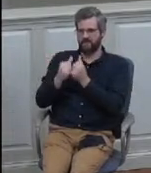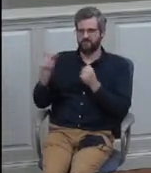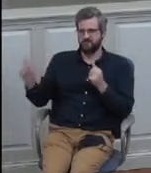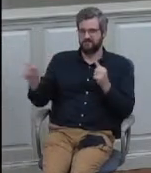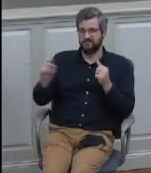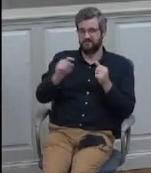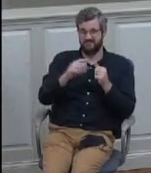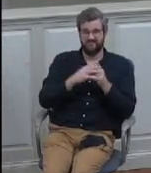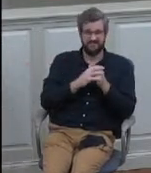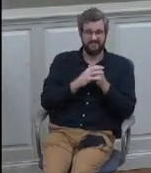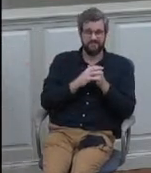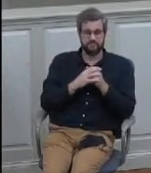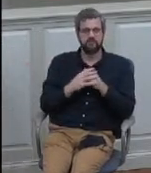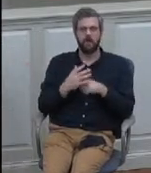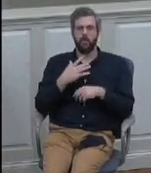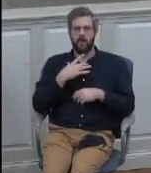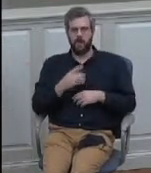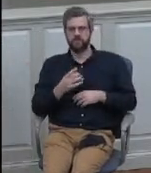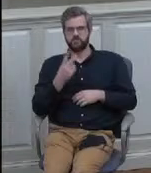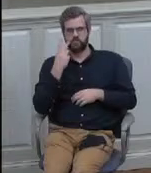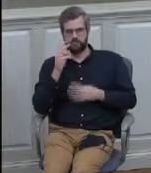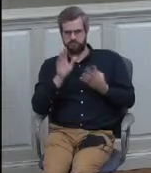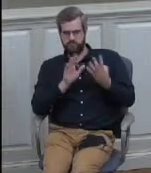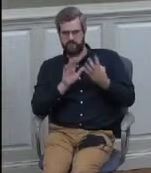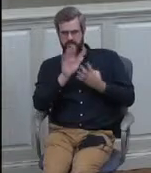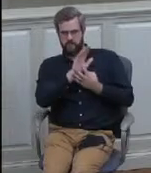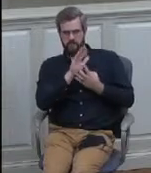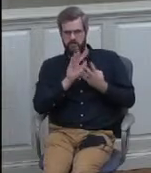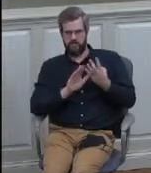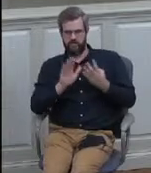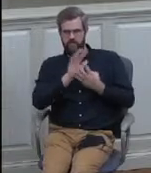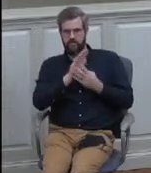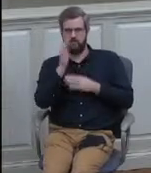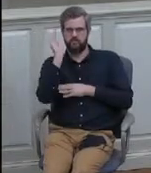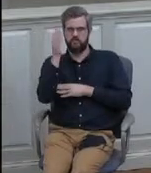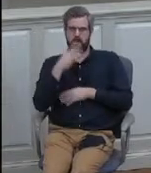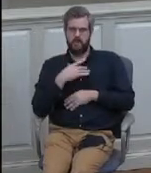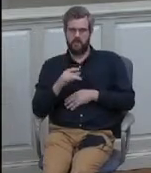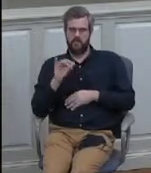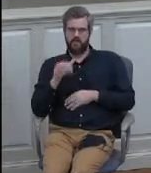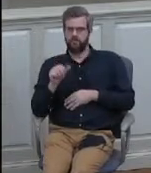about. So, but I would like to still see a presentation from those four. Right.